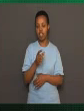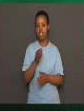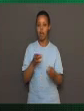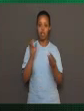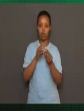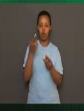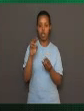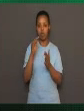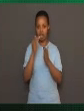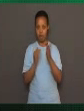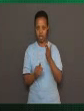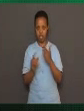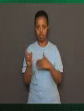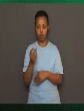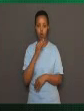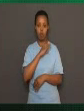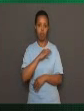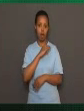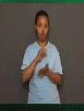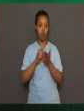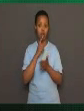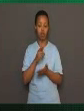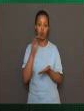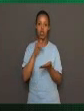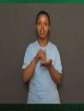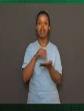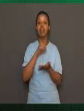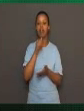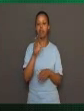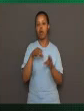the probability of a behavior being repeated.